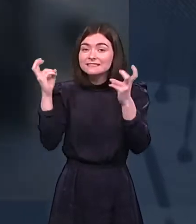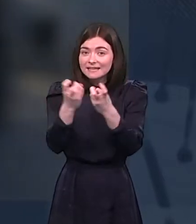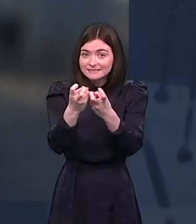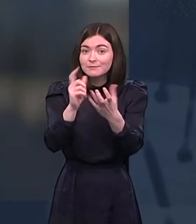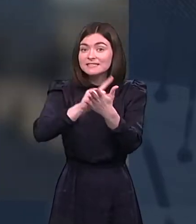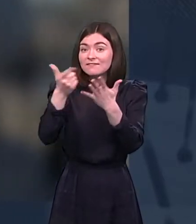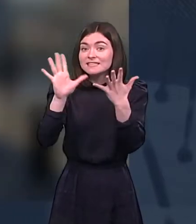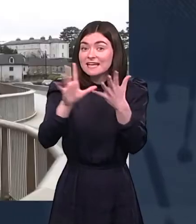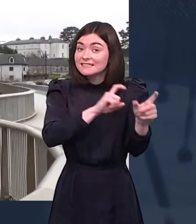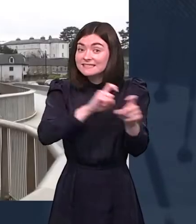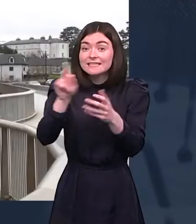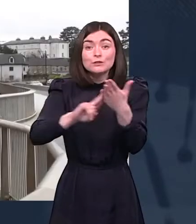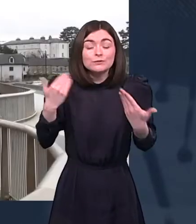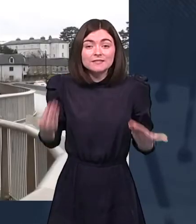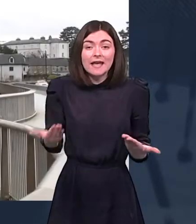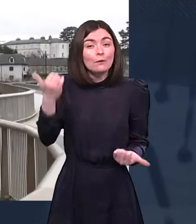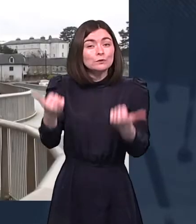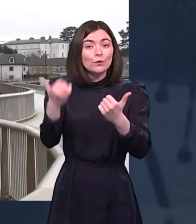day as a courthouse.